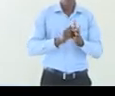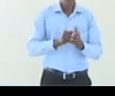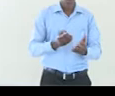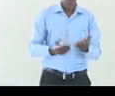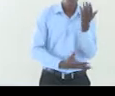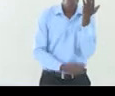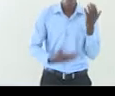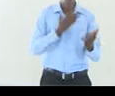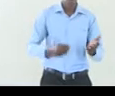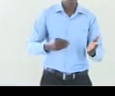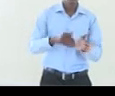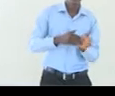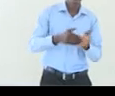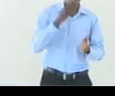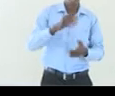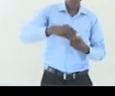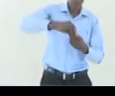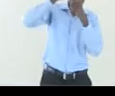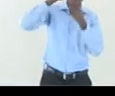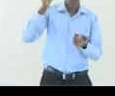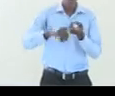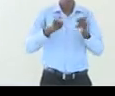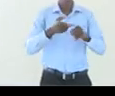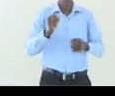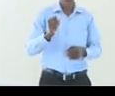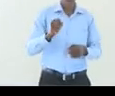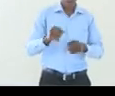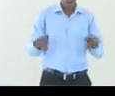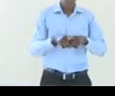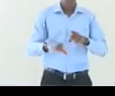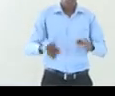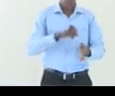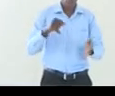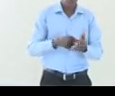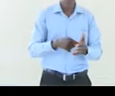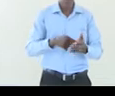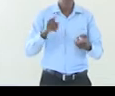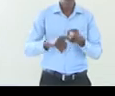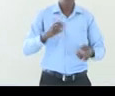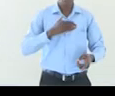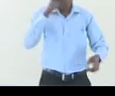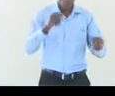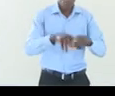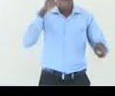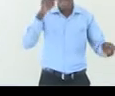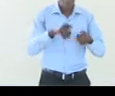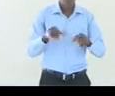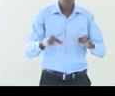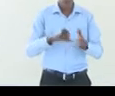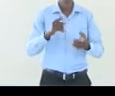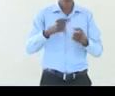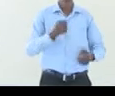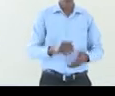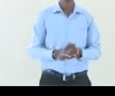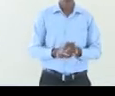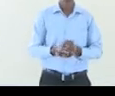So, those of us who exploit the poor and the rich, Jesus cannot be happy with us now. Jesus' integrity